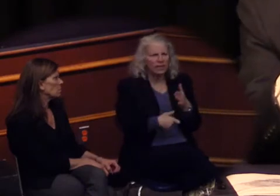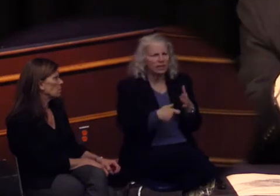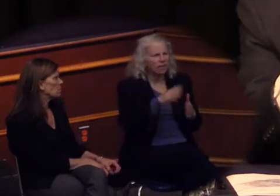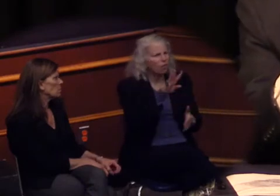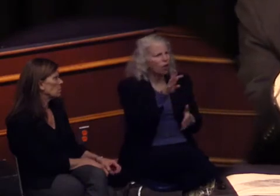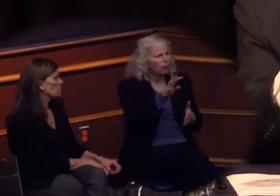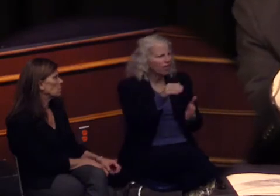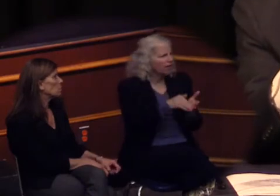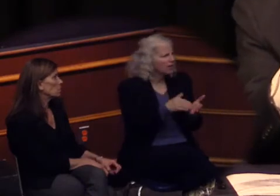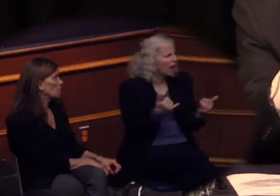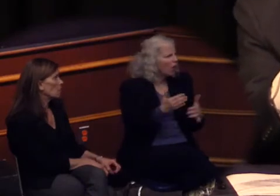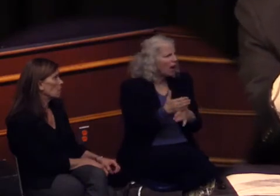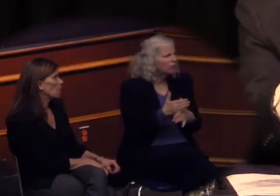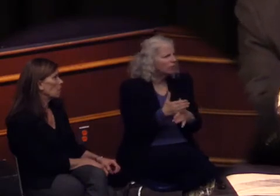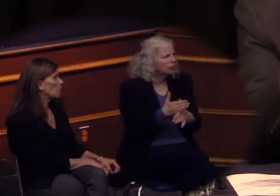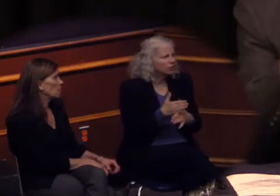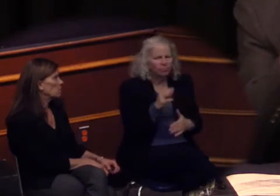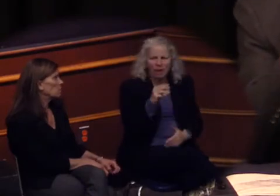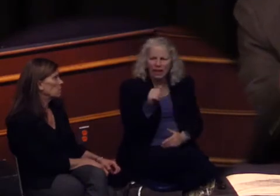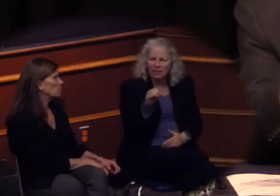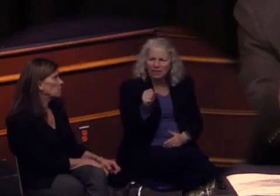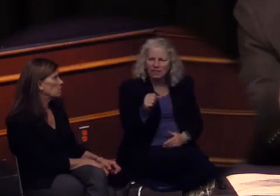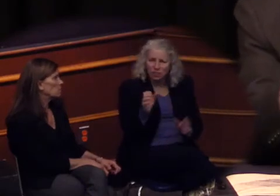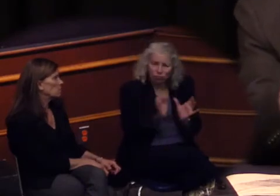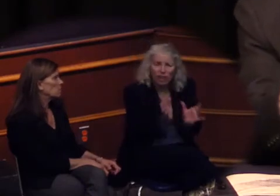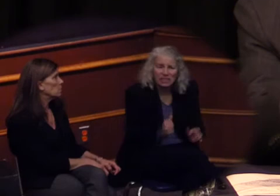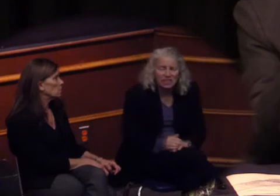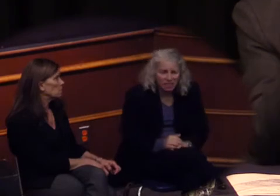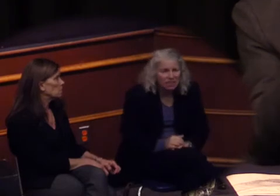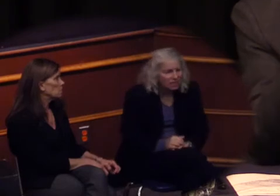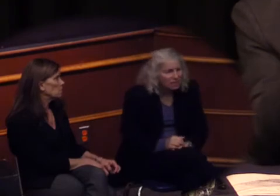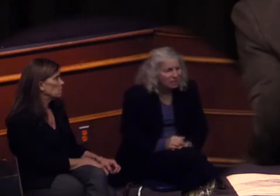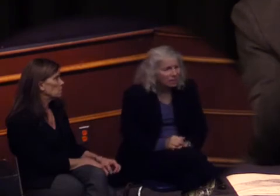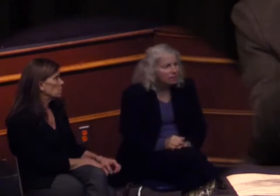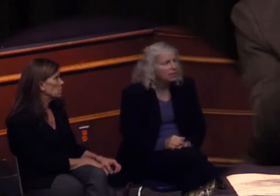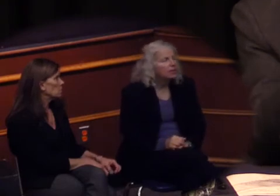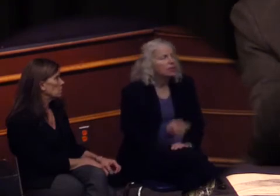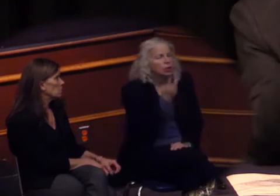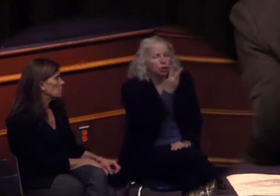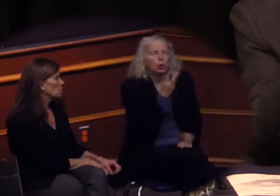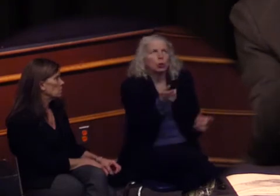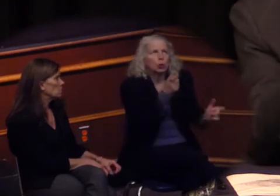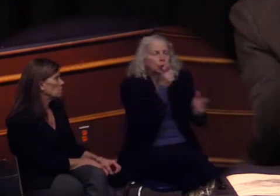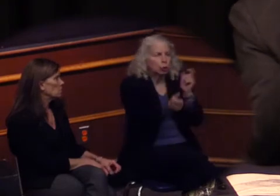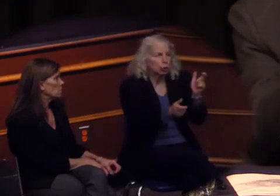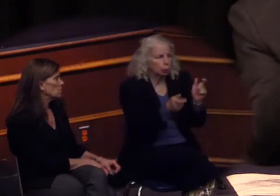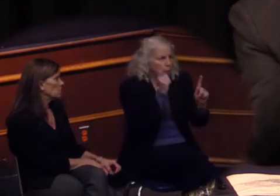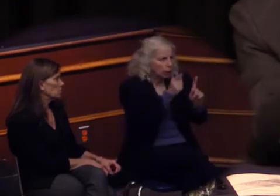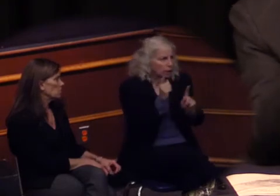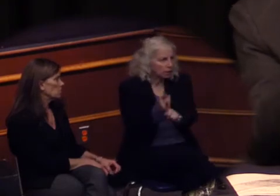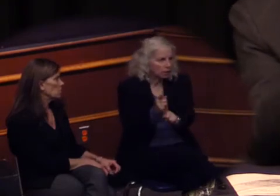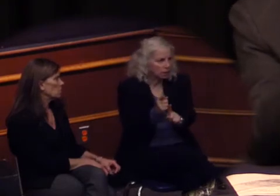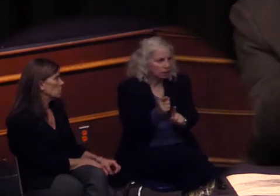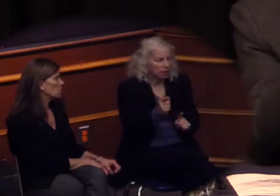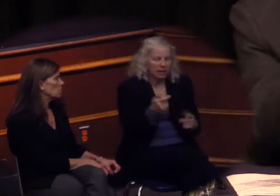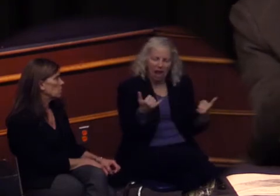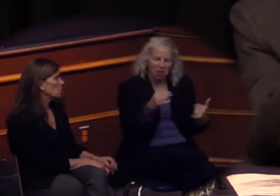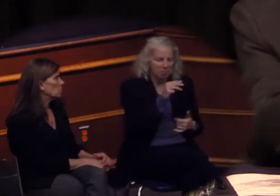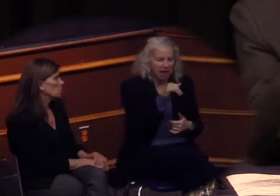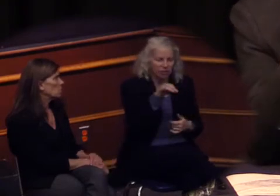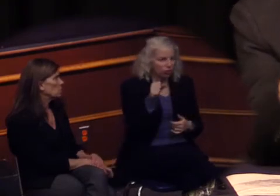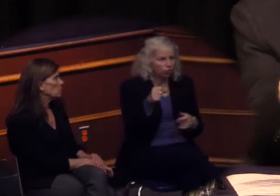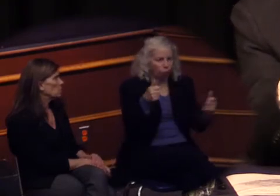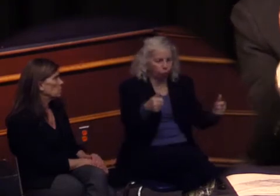in Massachusetts. This is a crisis. There are two big things that I think are starting to drag Massachusetts